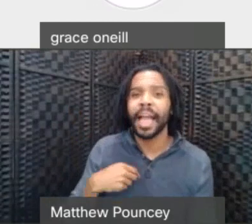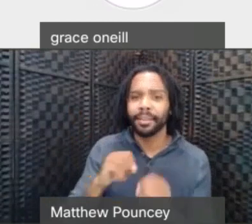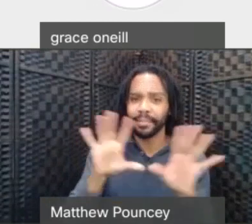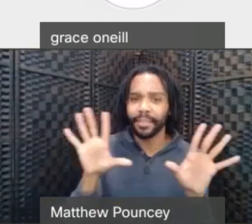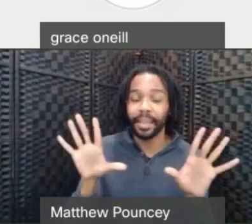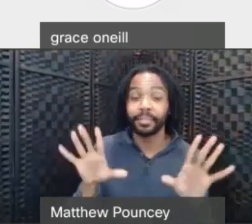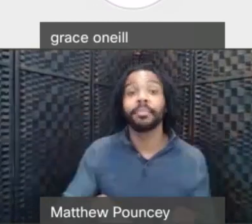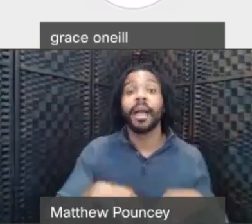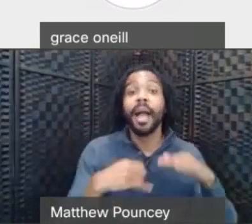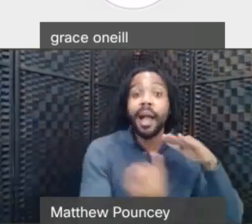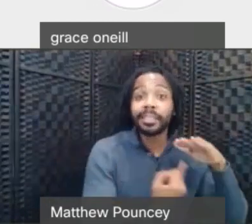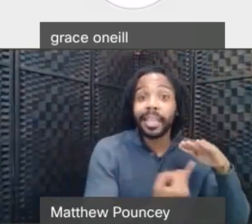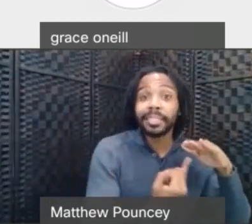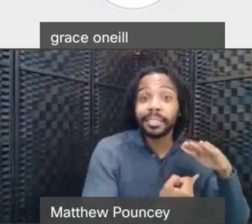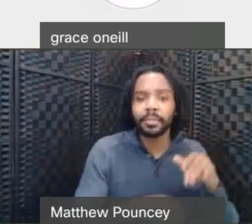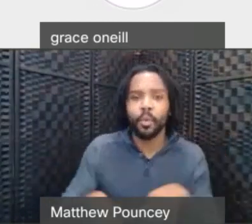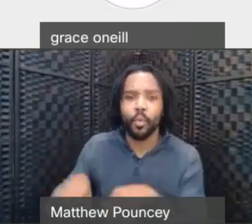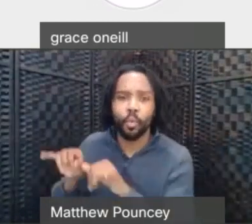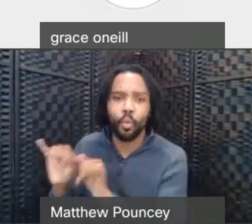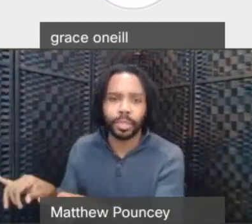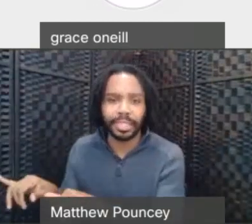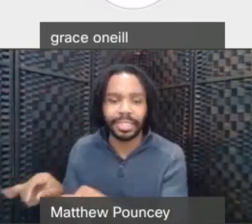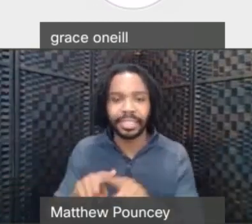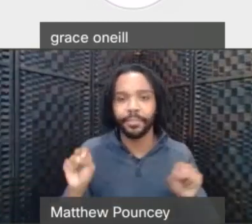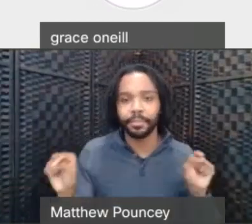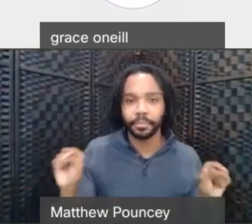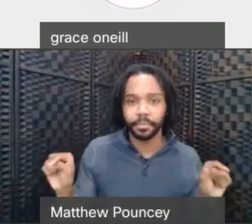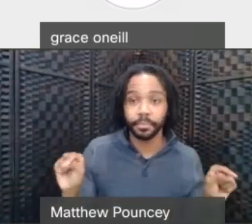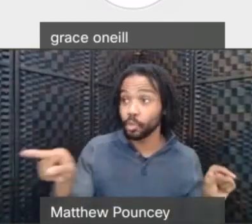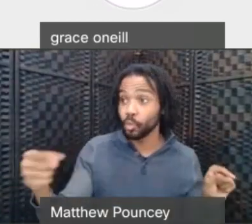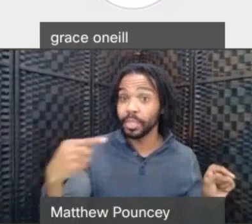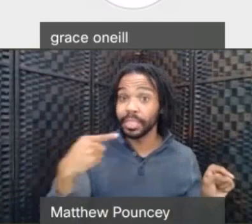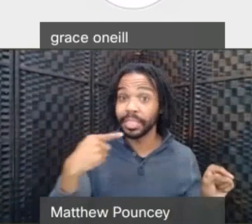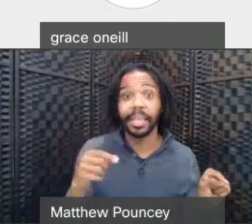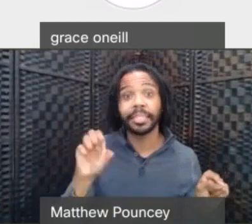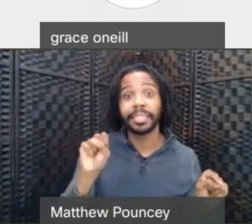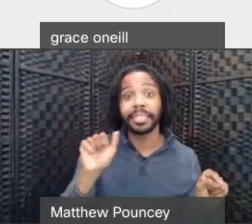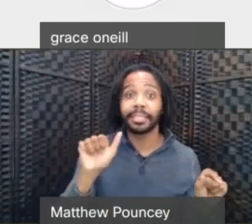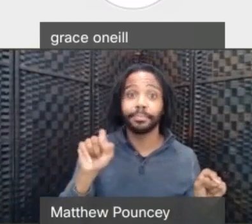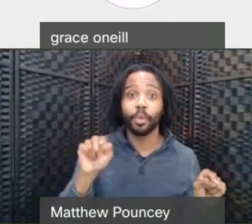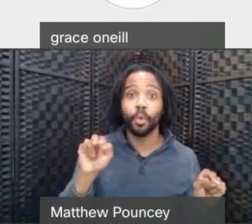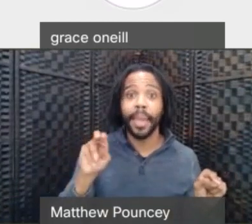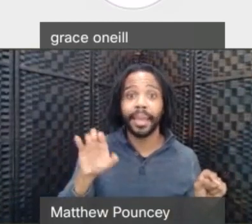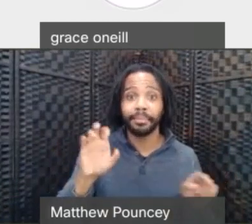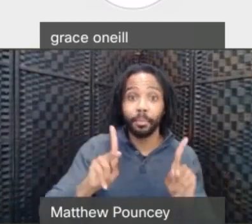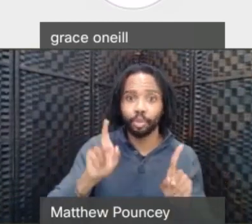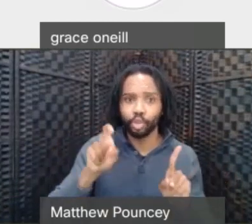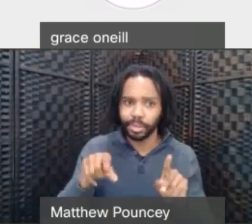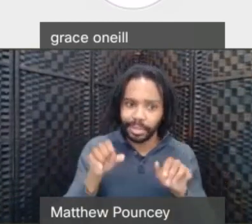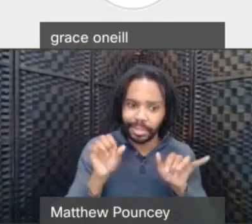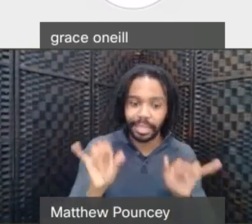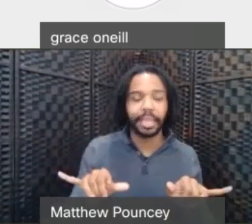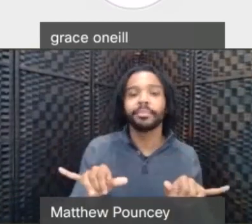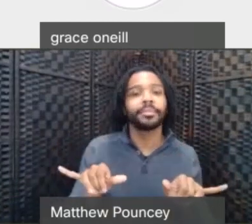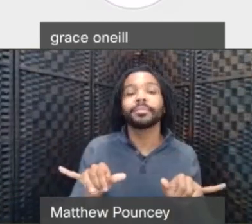and quarantine. So here you're saying that symptomatic people should quarantine for 10 days if positive. Those people should be isolating,